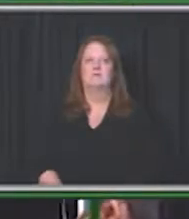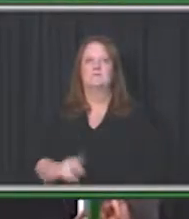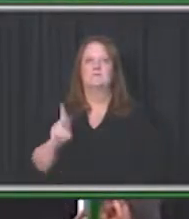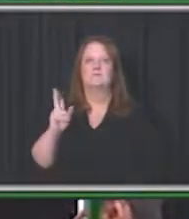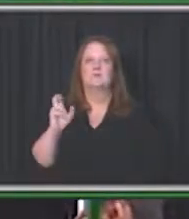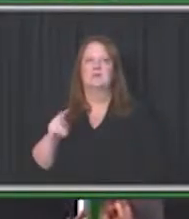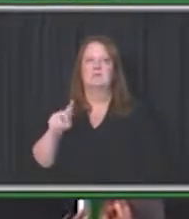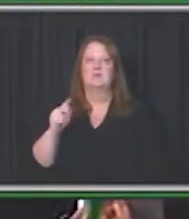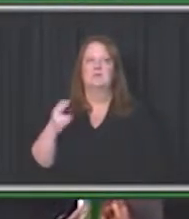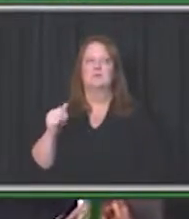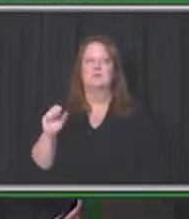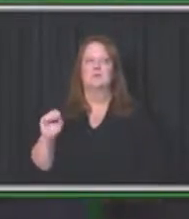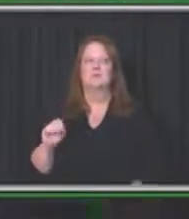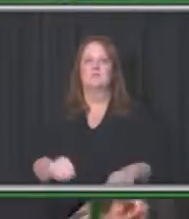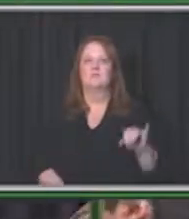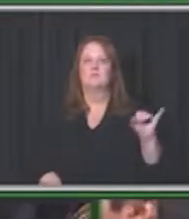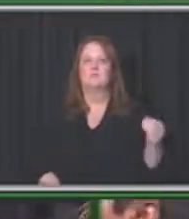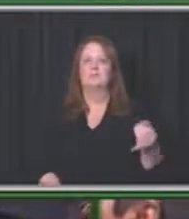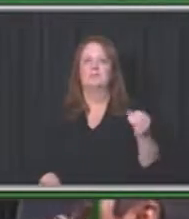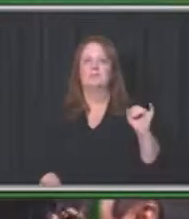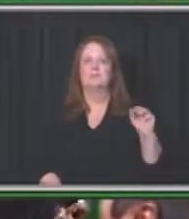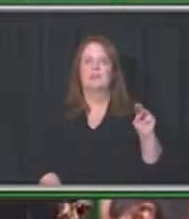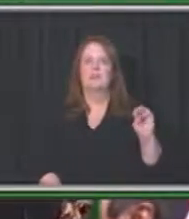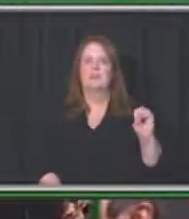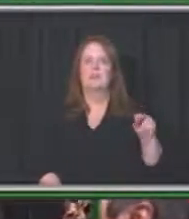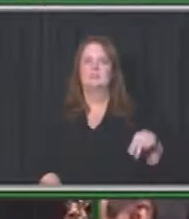Kevin Tao. James Nguyen.